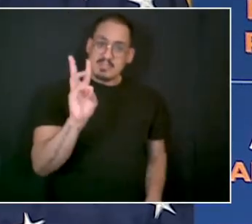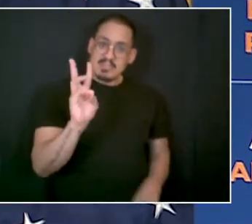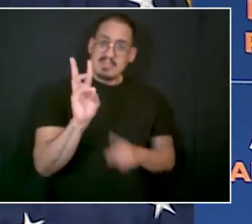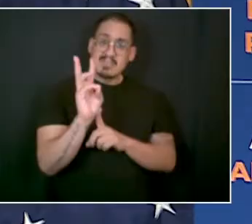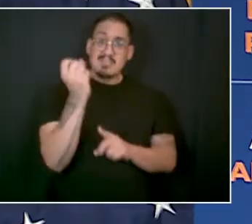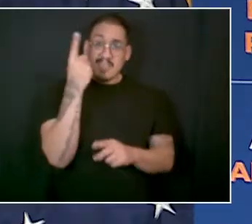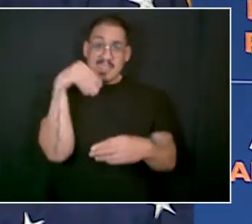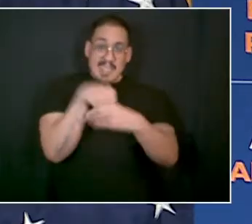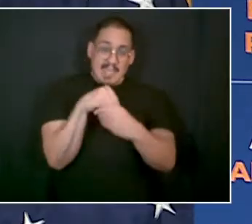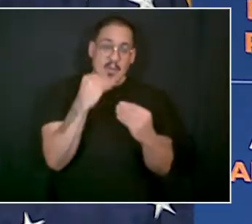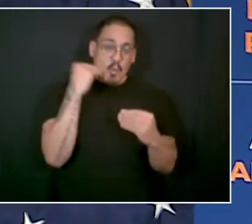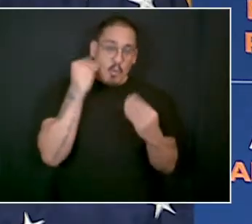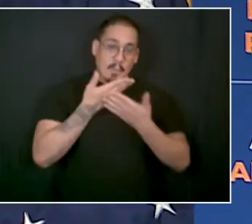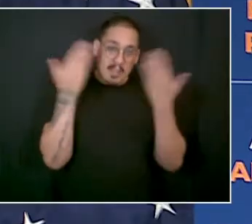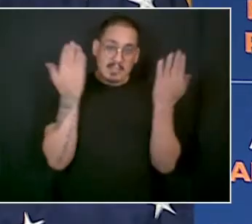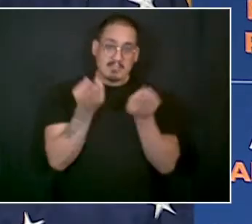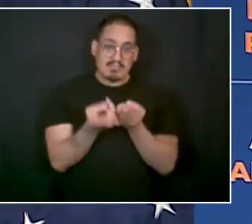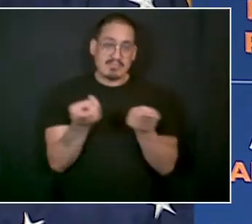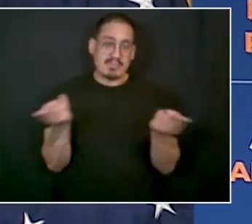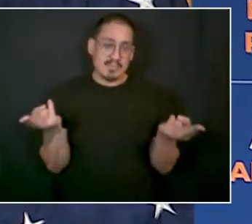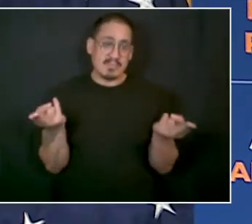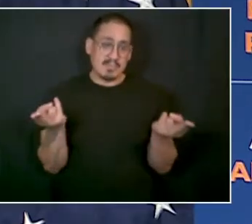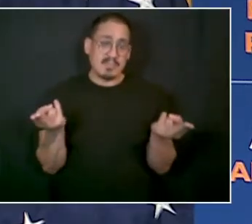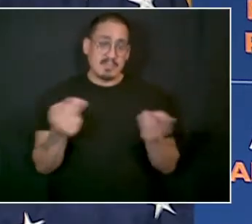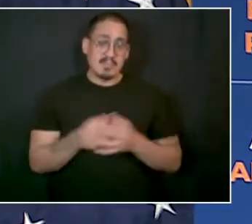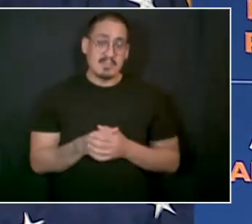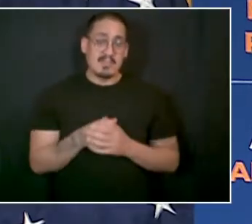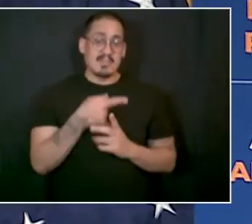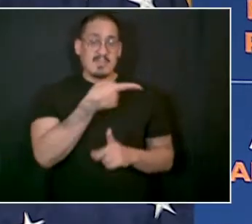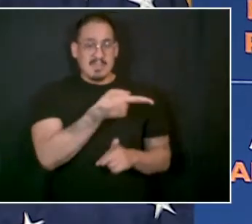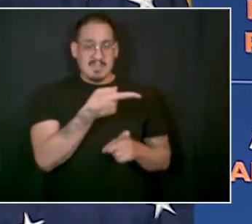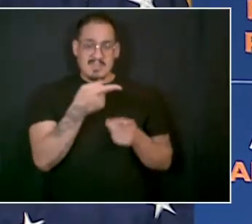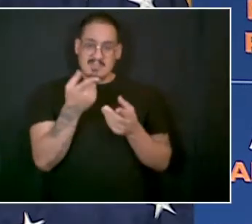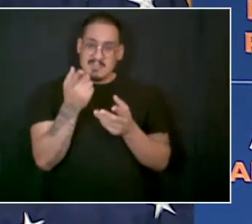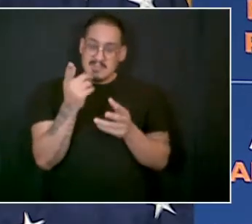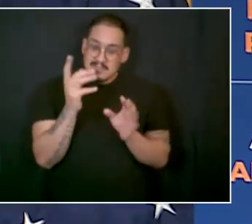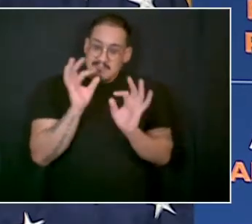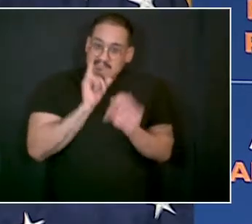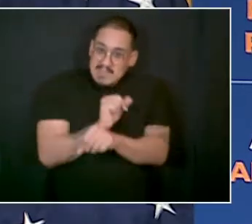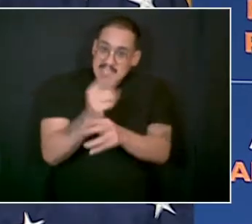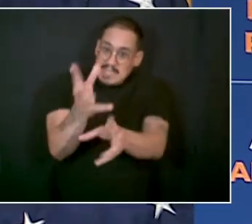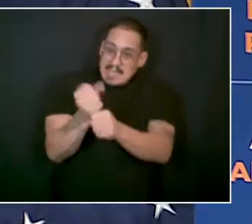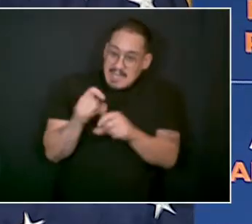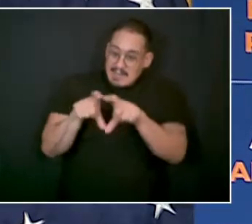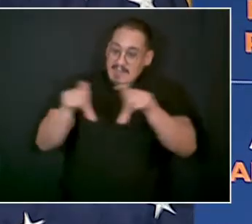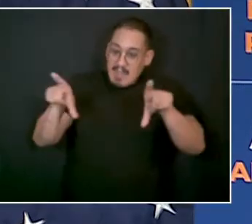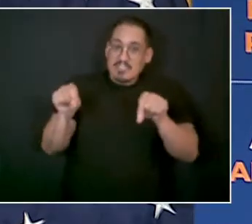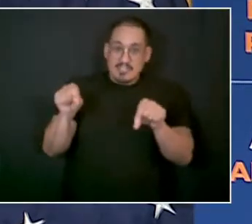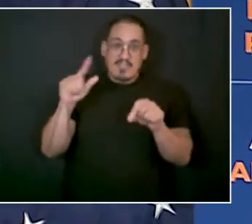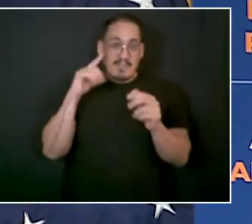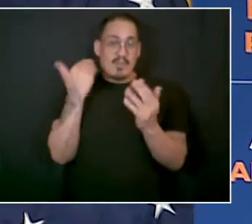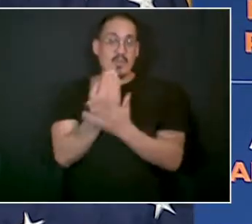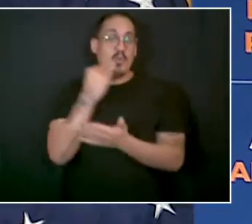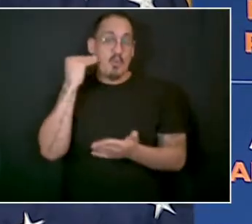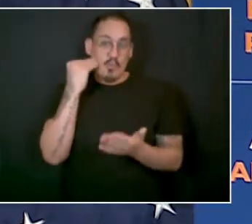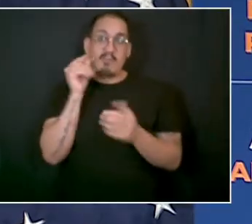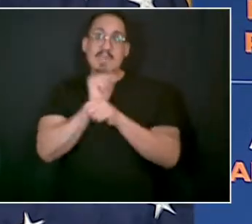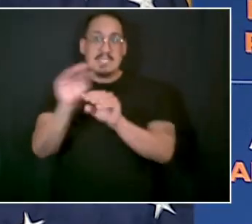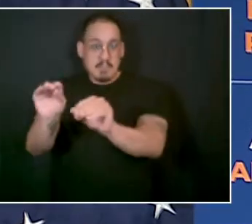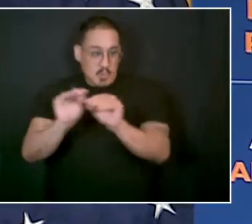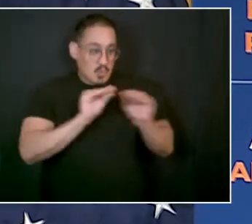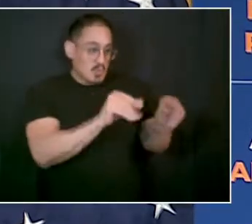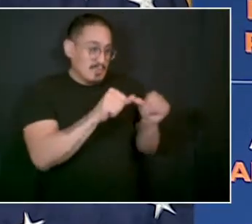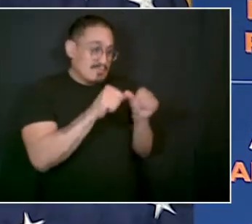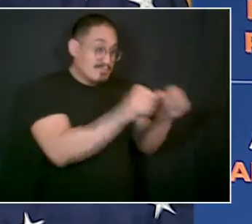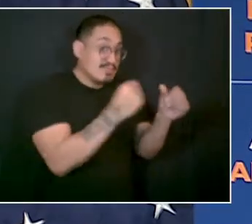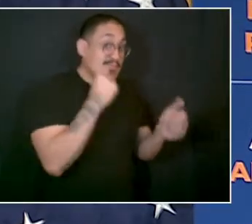shelter. He was able to get a voucher, and he was able to move into permanent housing. He lost